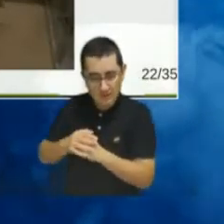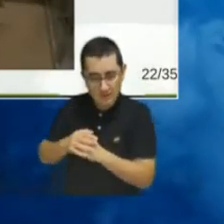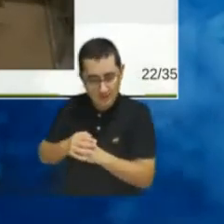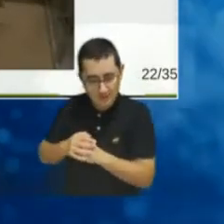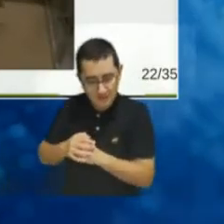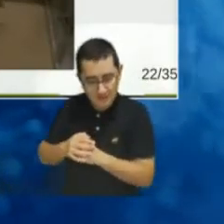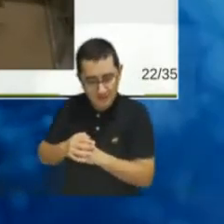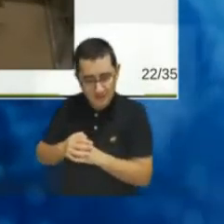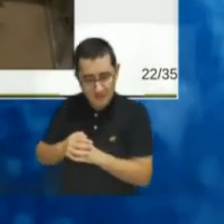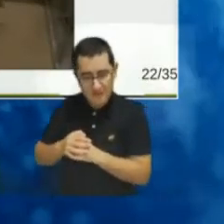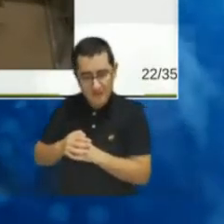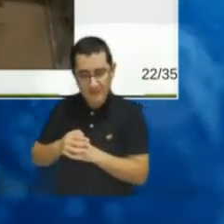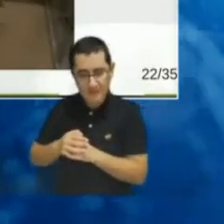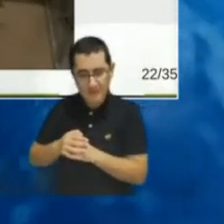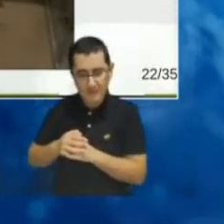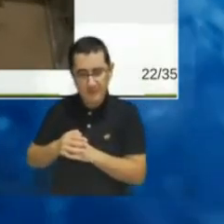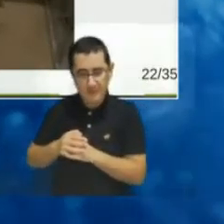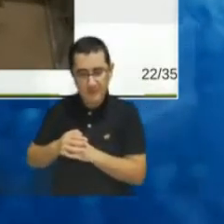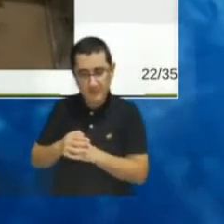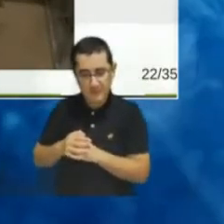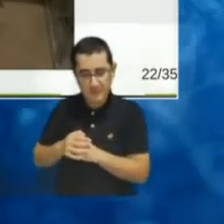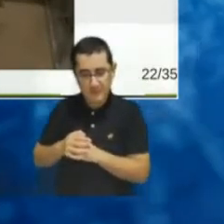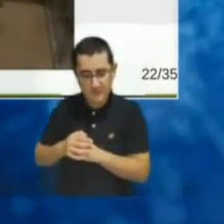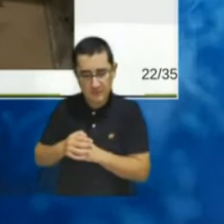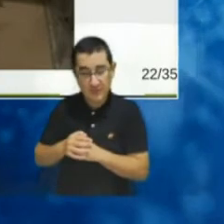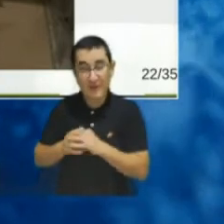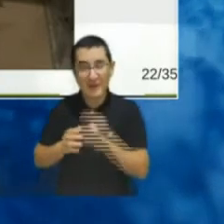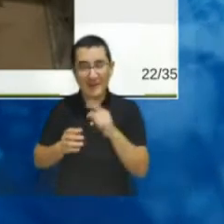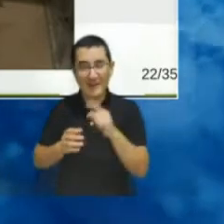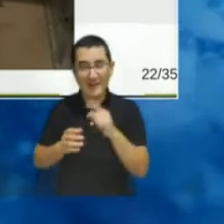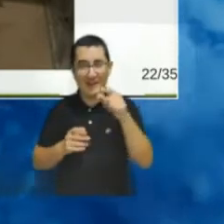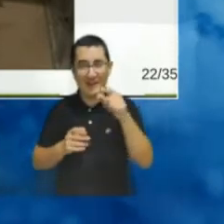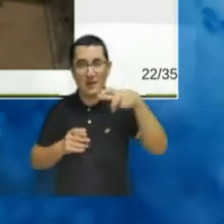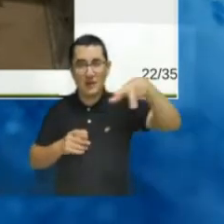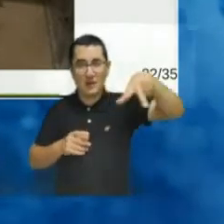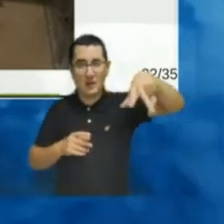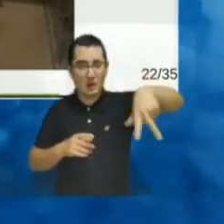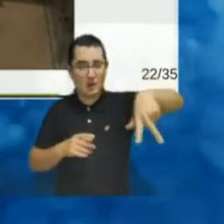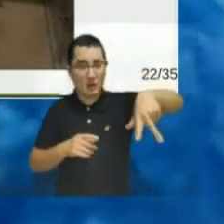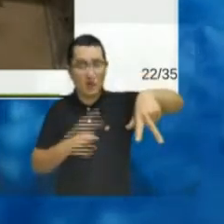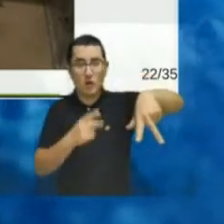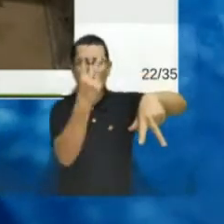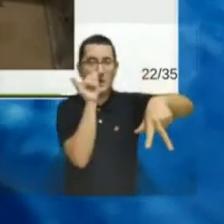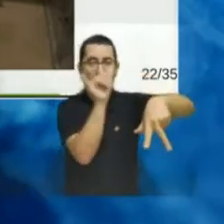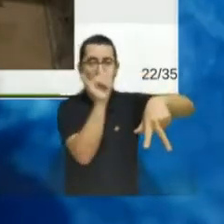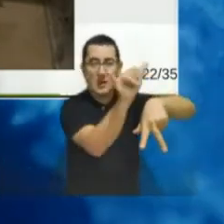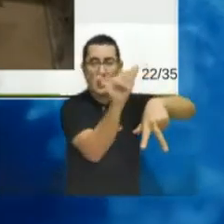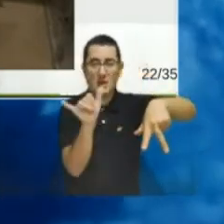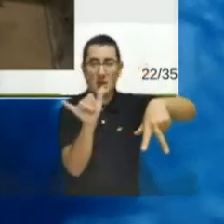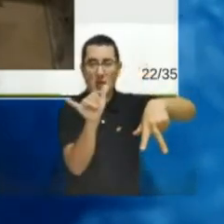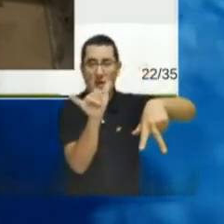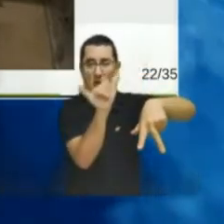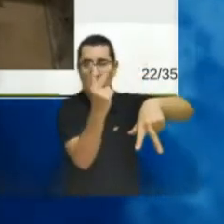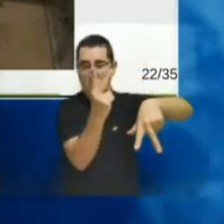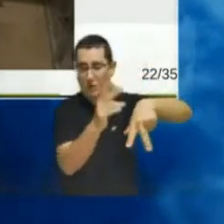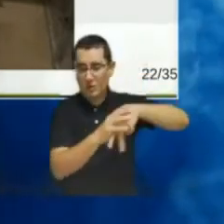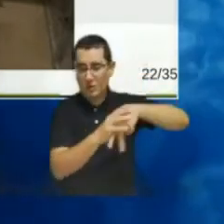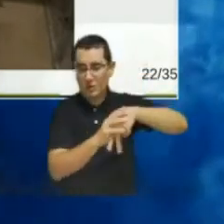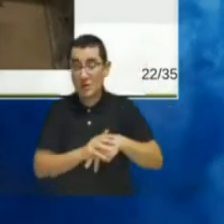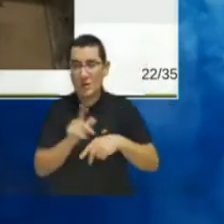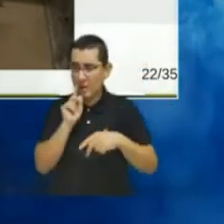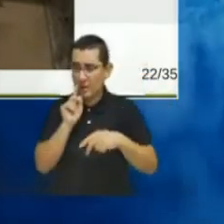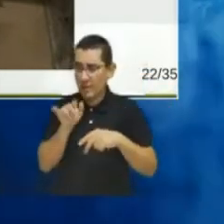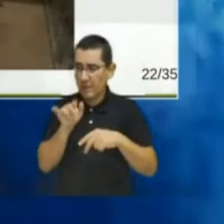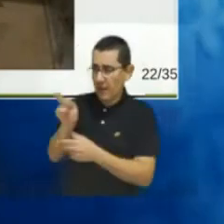we have it done here by the National University of Colombia. Here we have our two optical cameras, which enables us to track